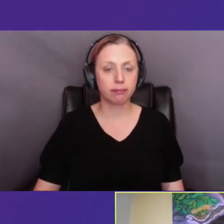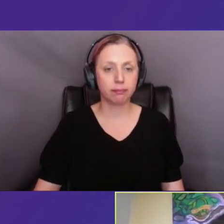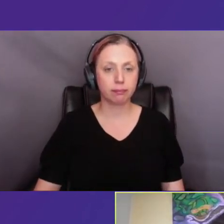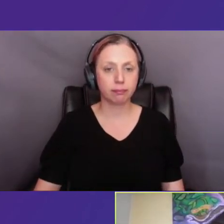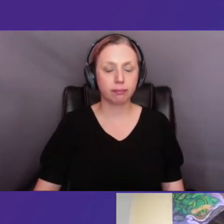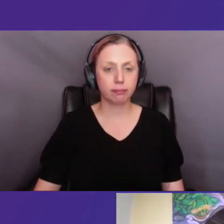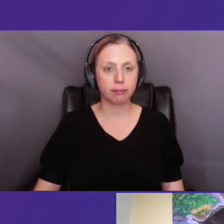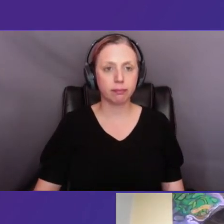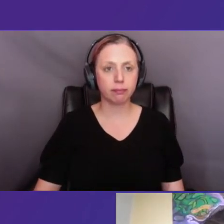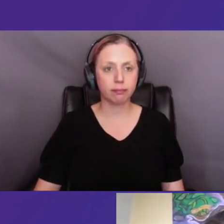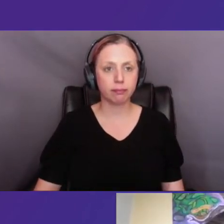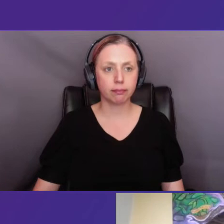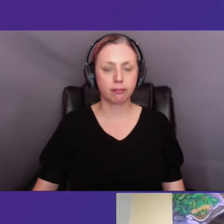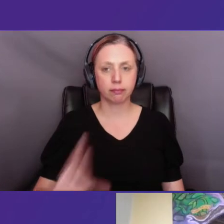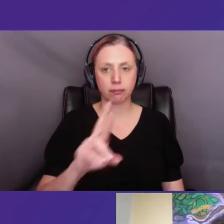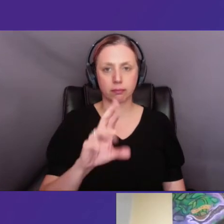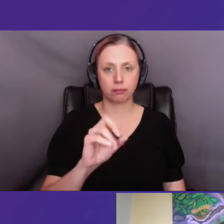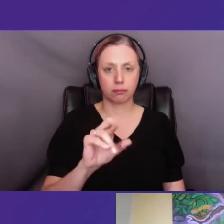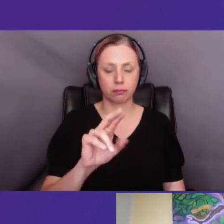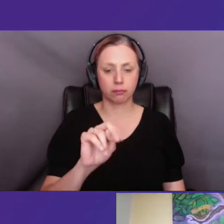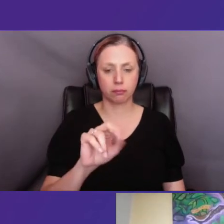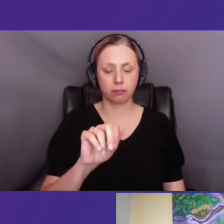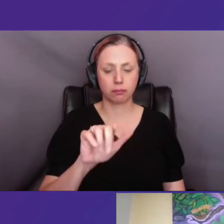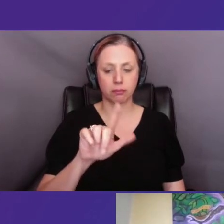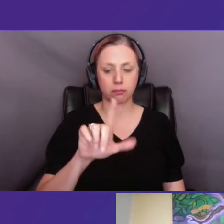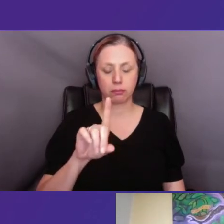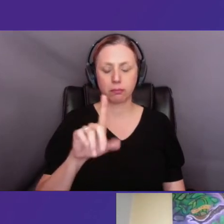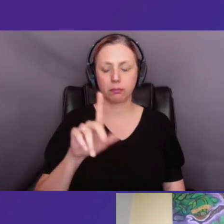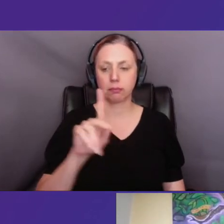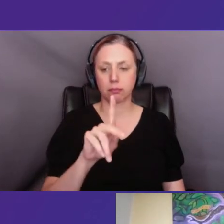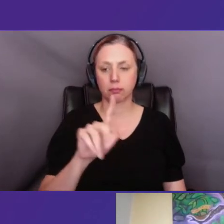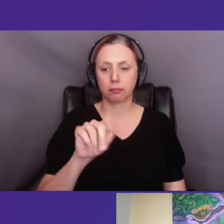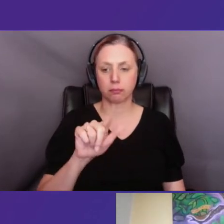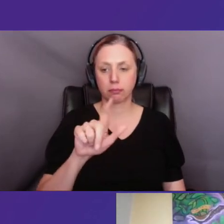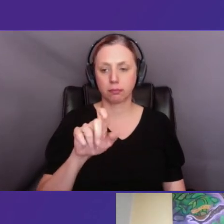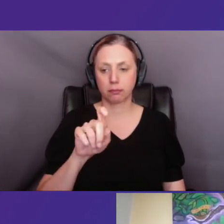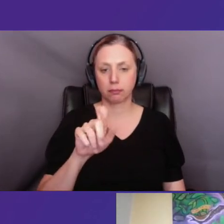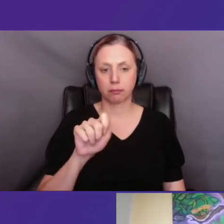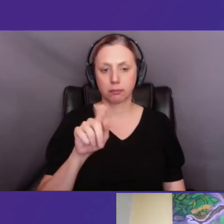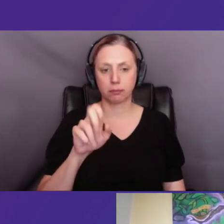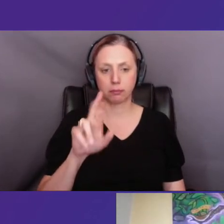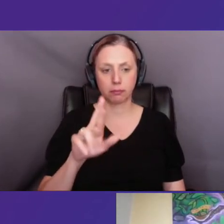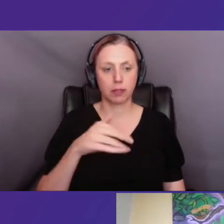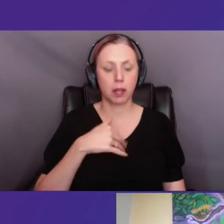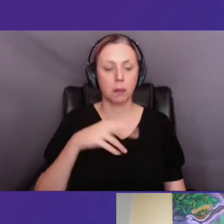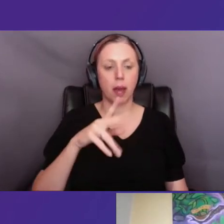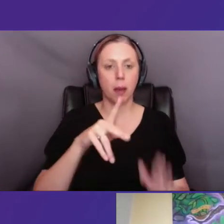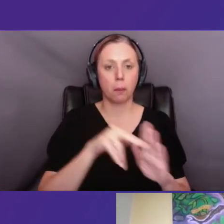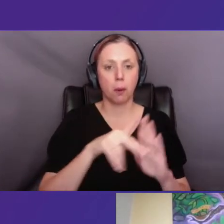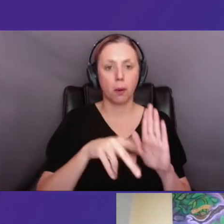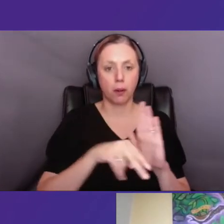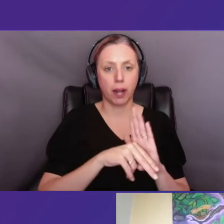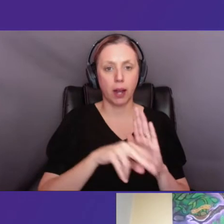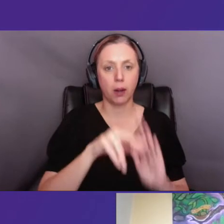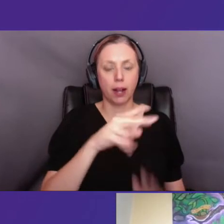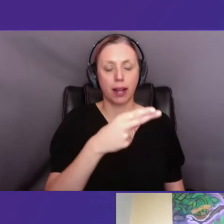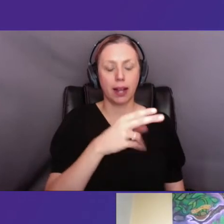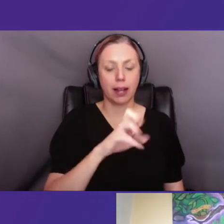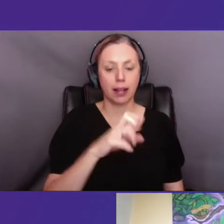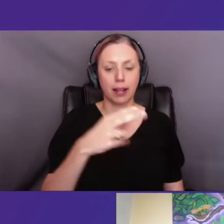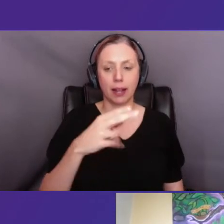I'm Ronald K. Alexander, and my pronouns are he, him, and his. I'm calling